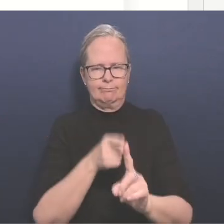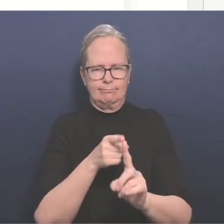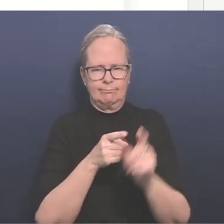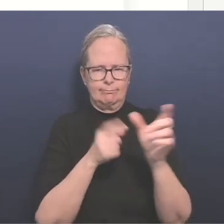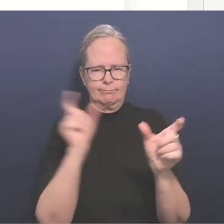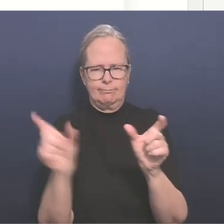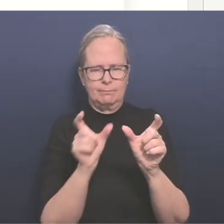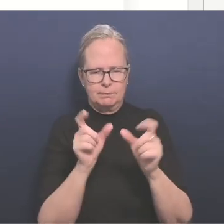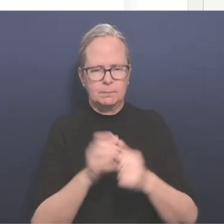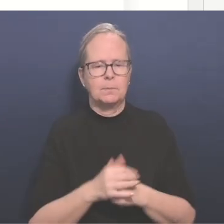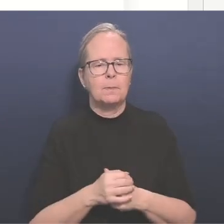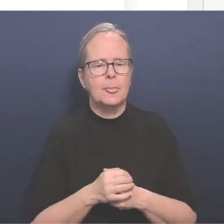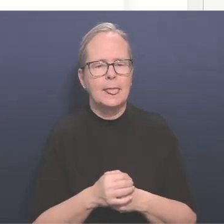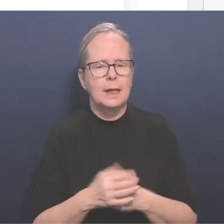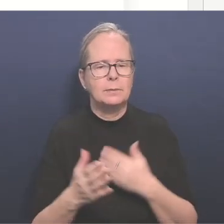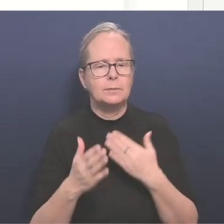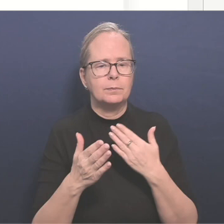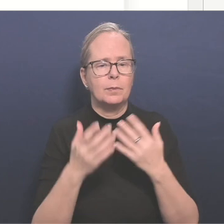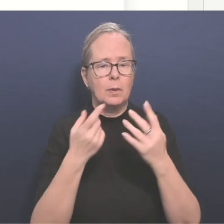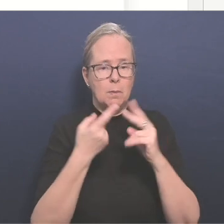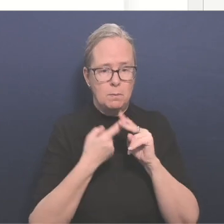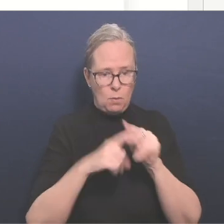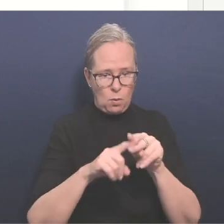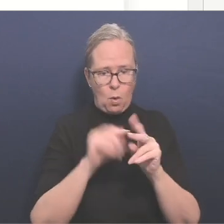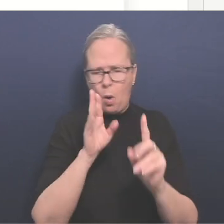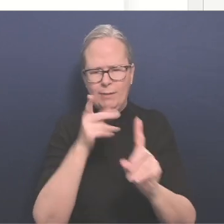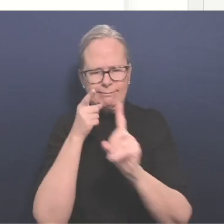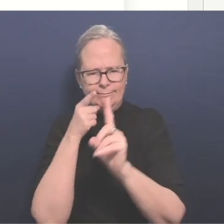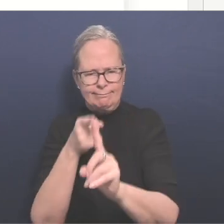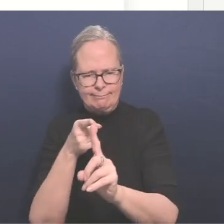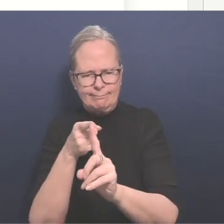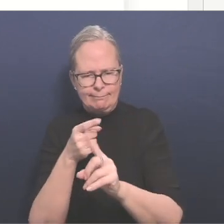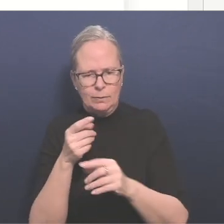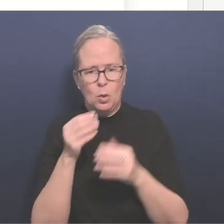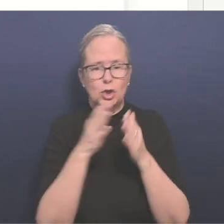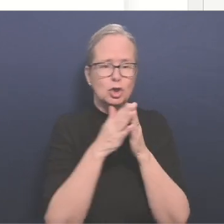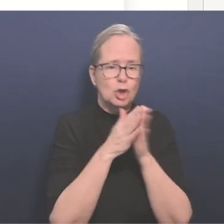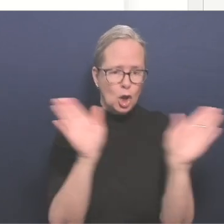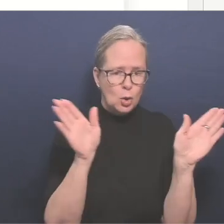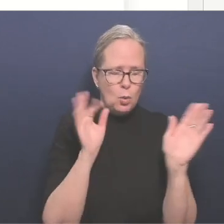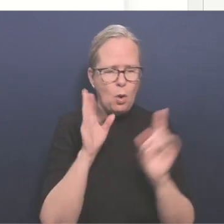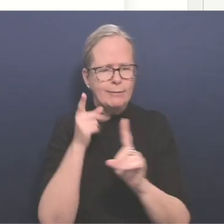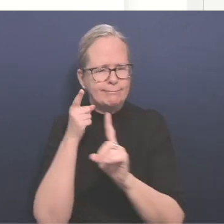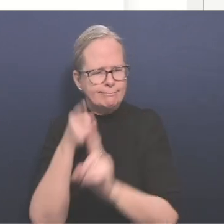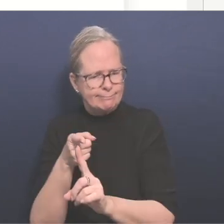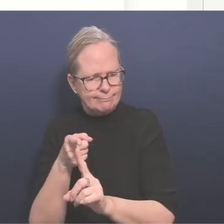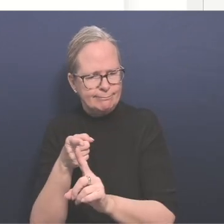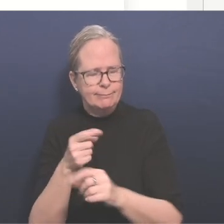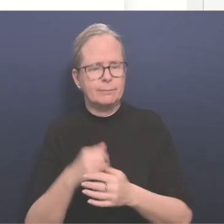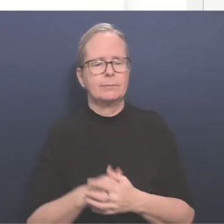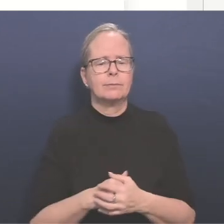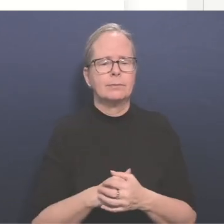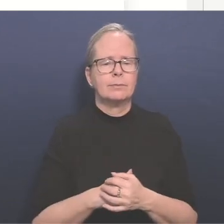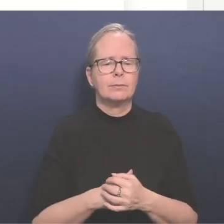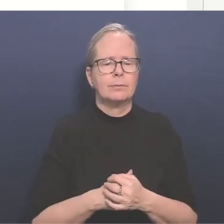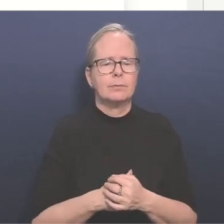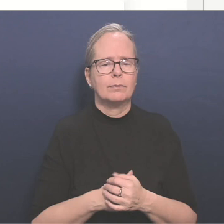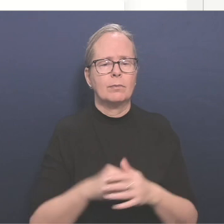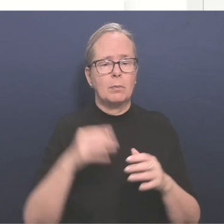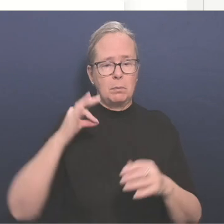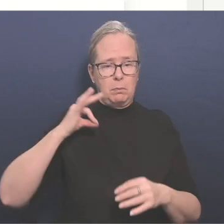when you click on benefits that you are receiving, it can be a gateway to receiving other benefits. So there are 4 ways,